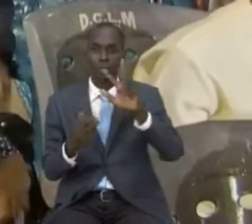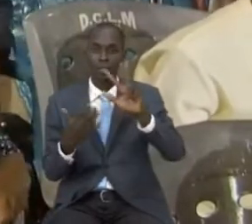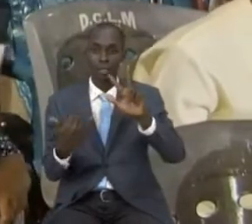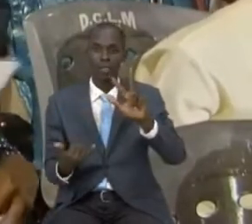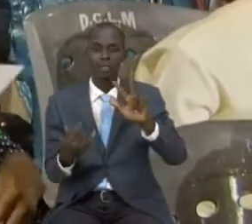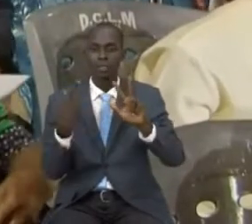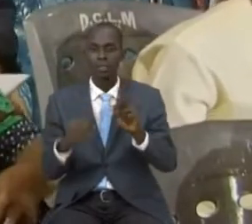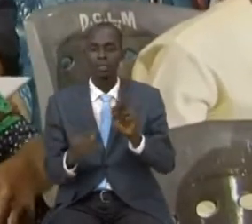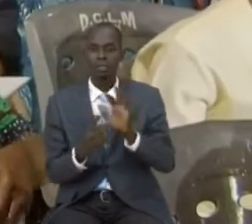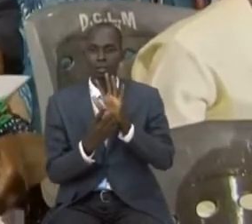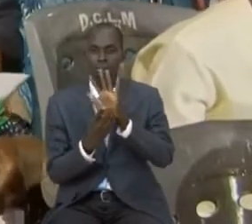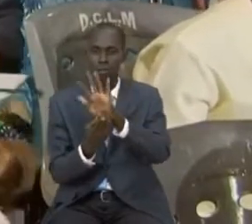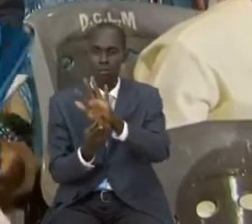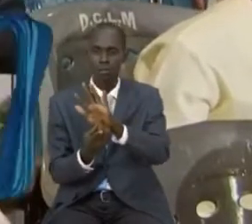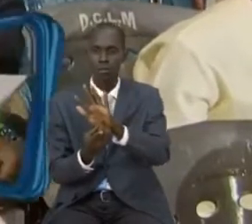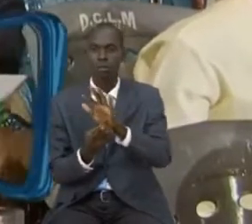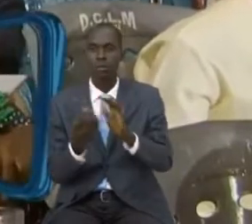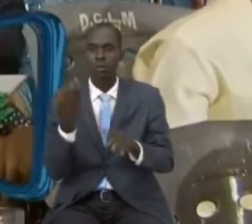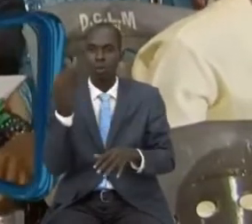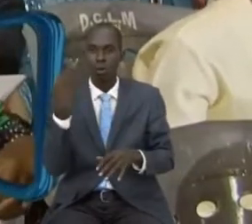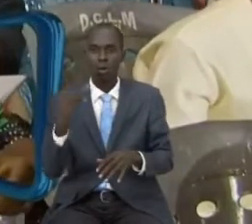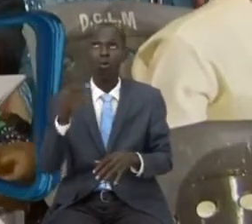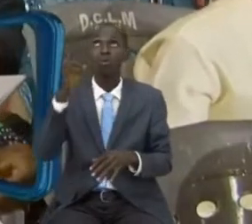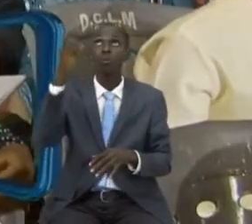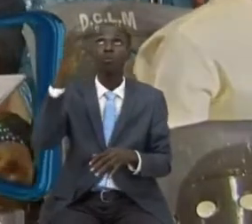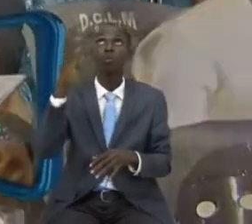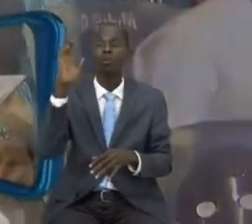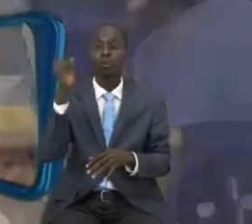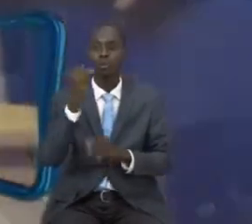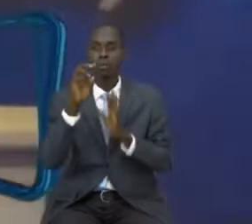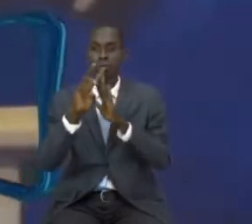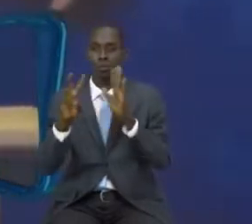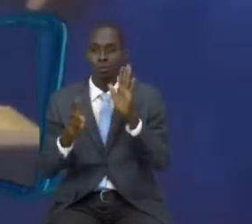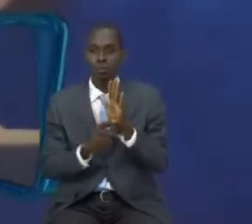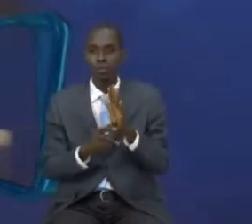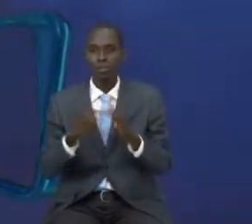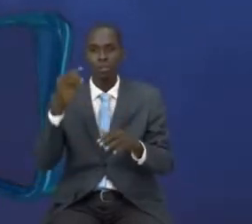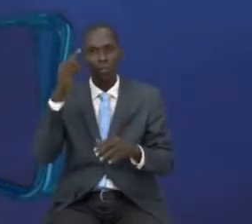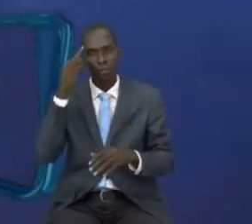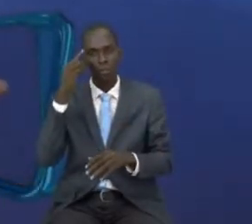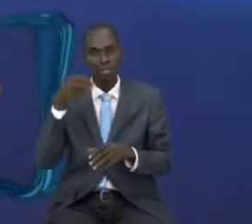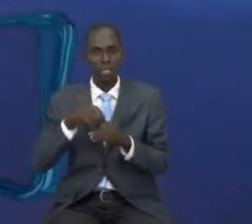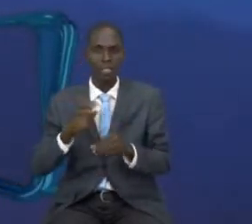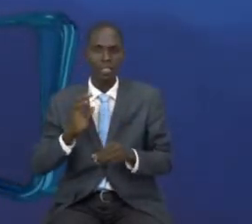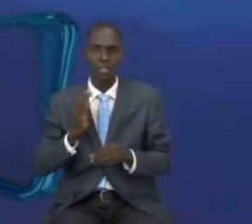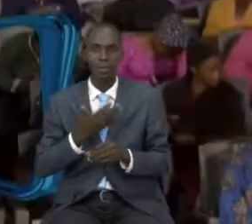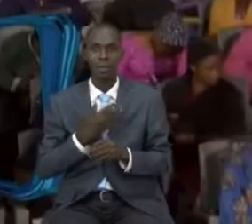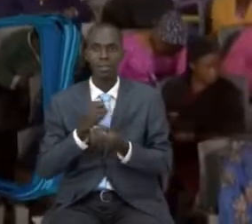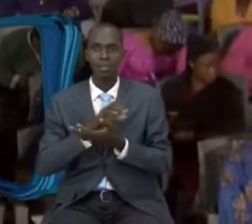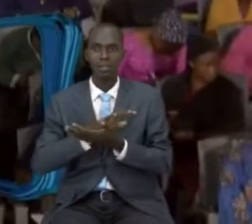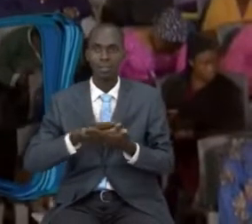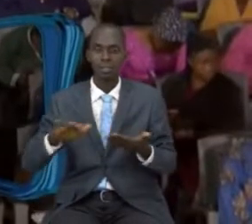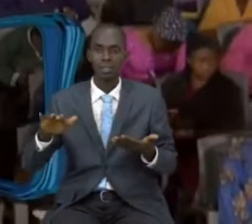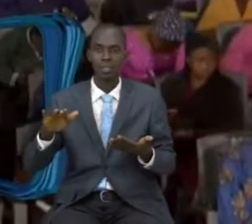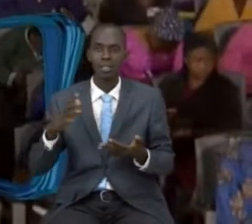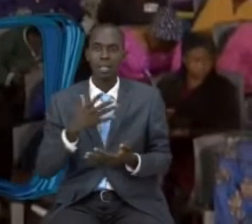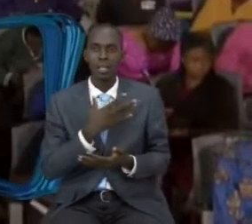demonstration of God's will for our satisfaction and our